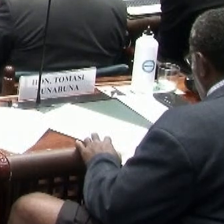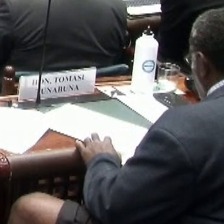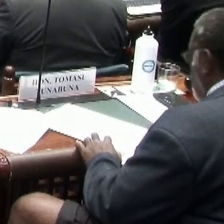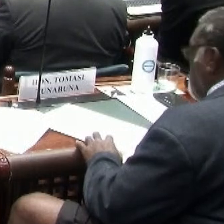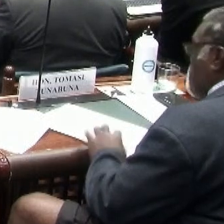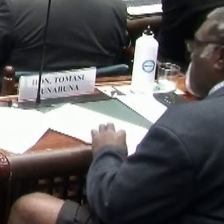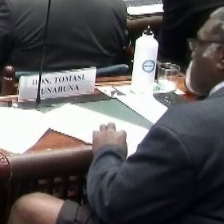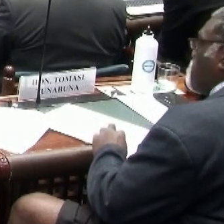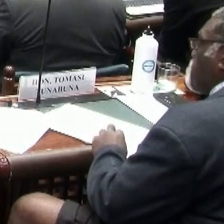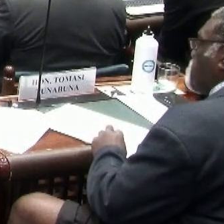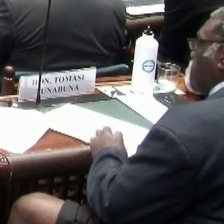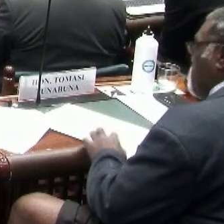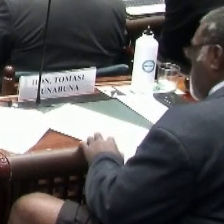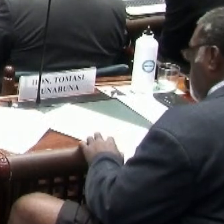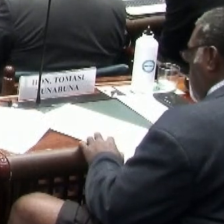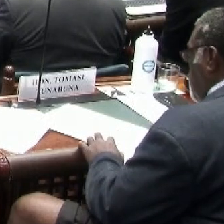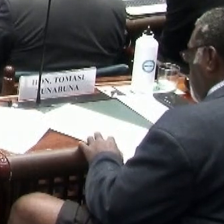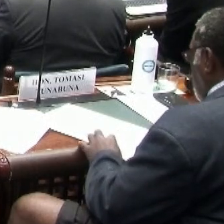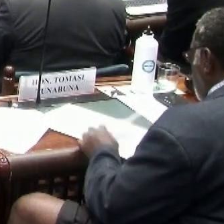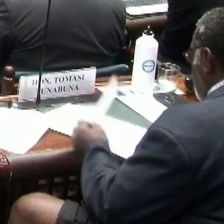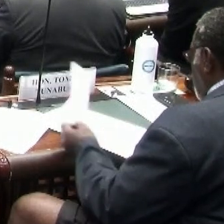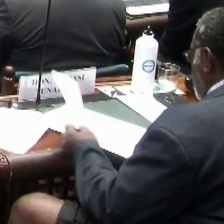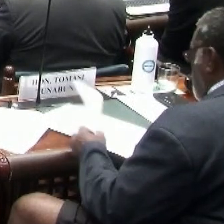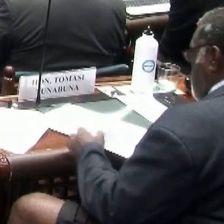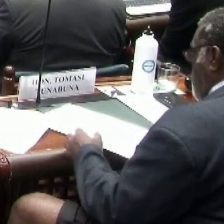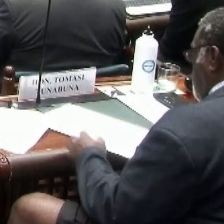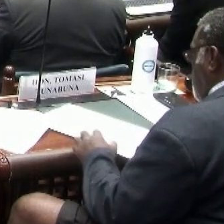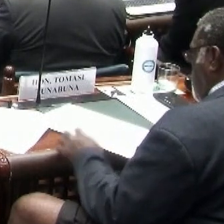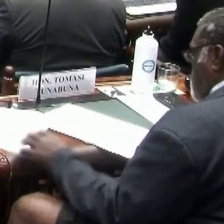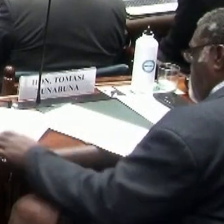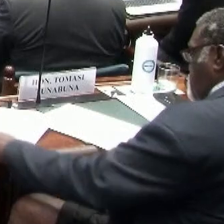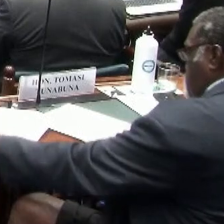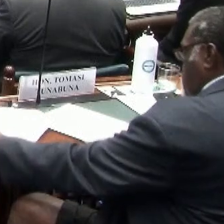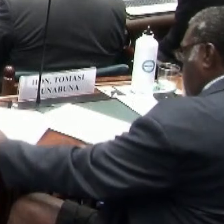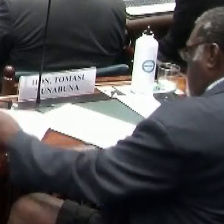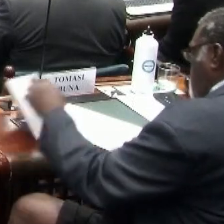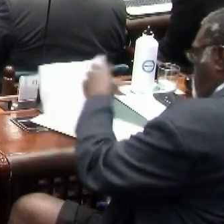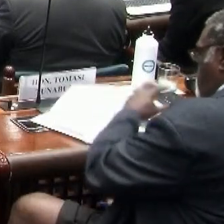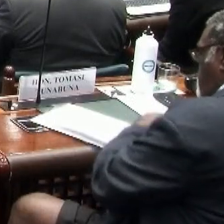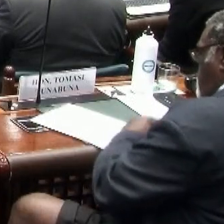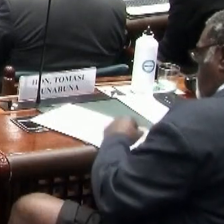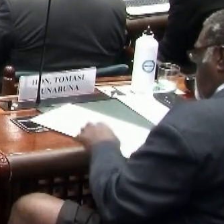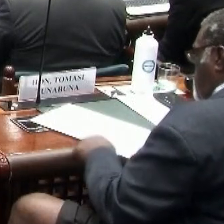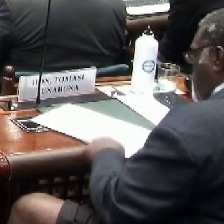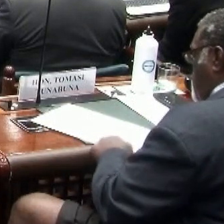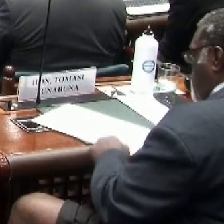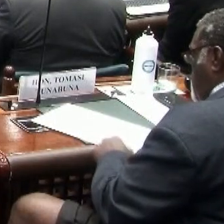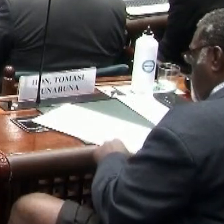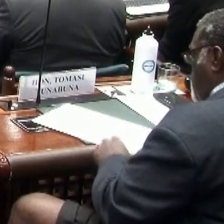The Honourable Speaker, the Honourable Prime Minister, Honourable Cabinet Ministers and Assistant Ministers, the Honourable Leader of